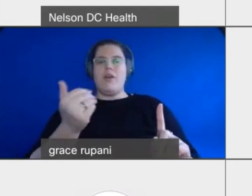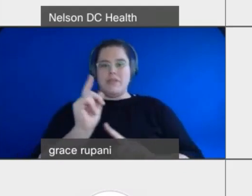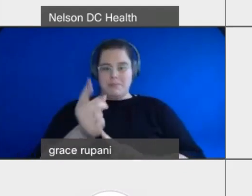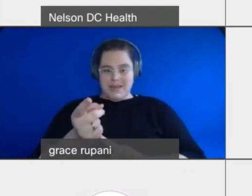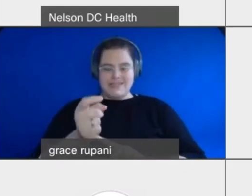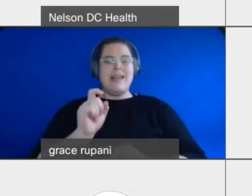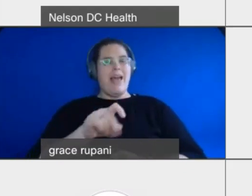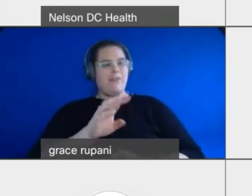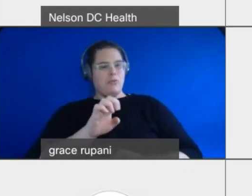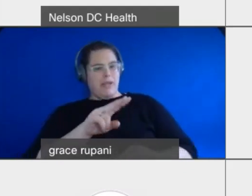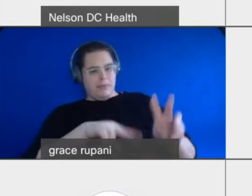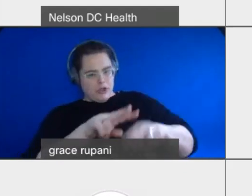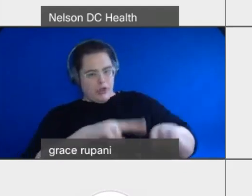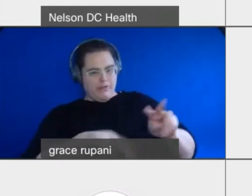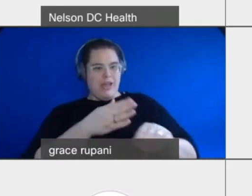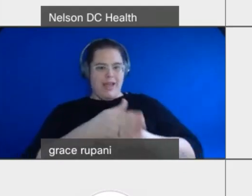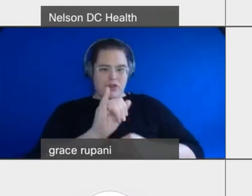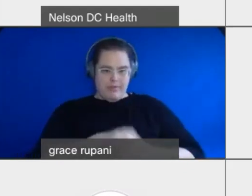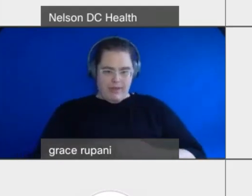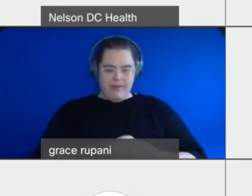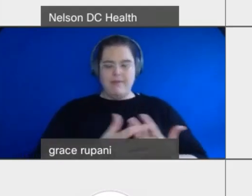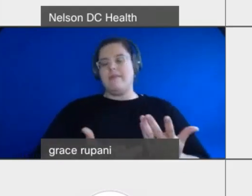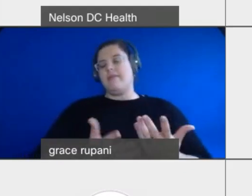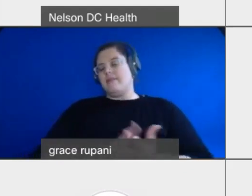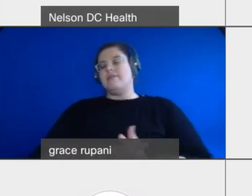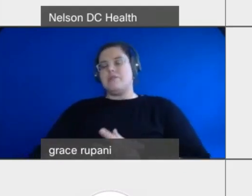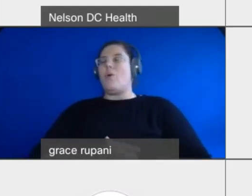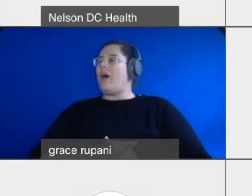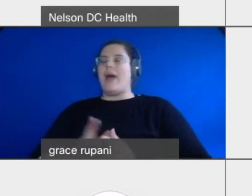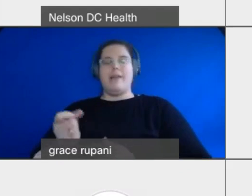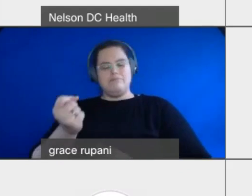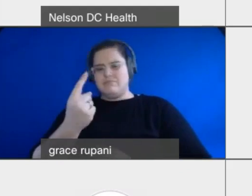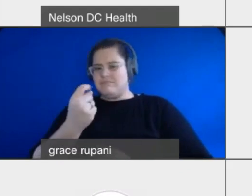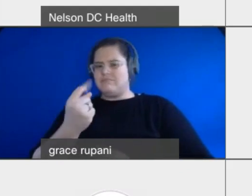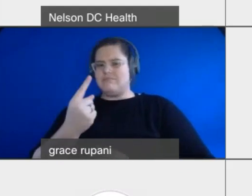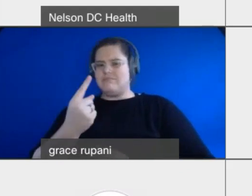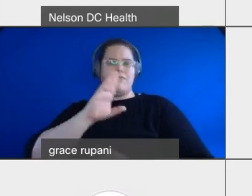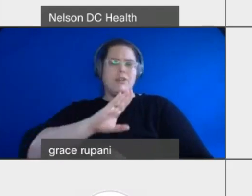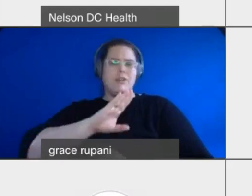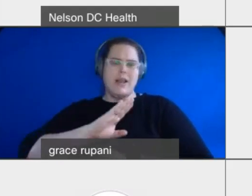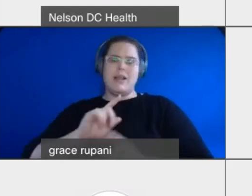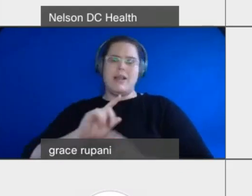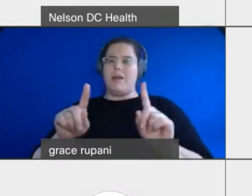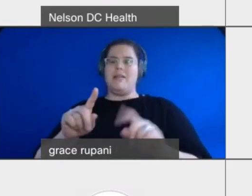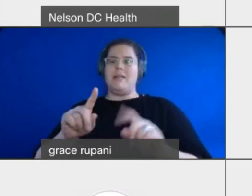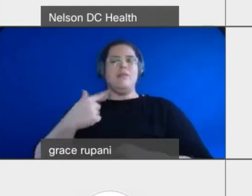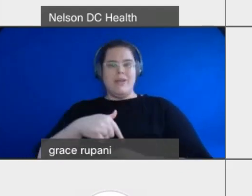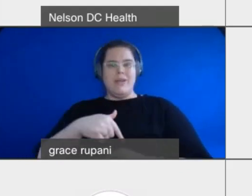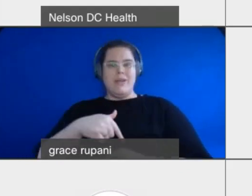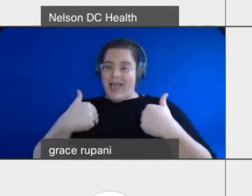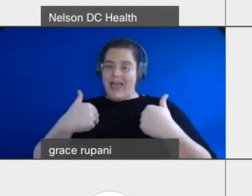the vaccine. And I understand that this can be a little frustrating, but there is vaccine. So it does